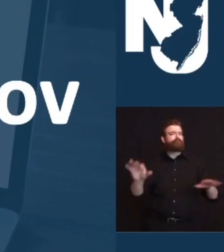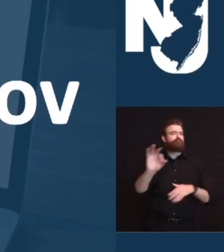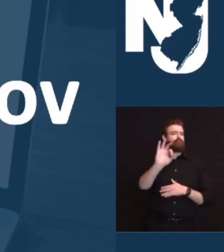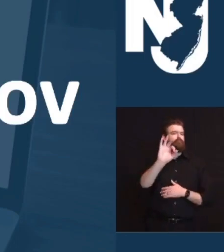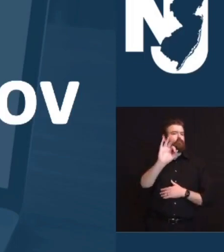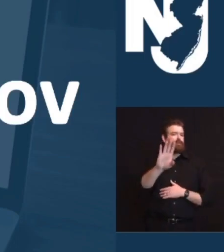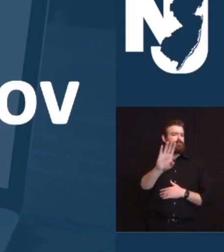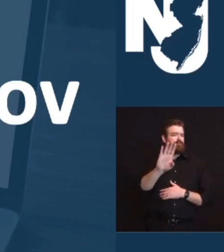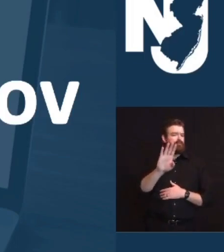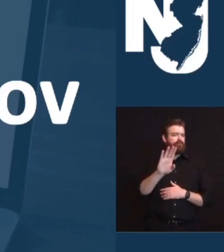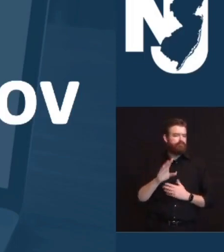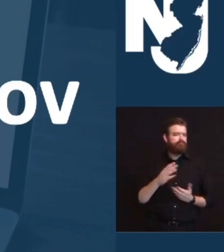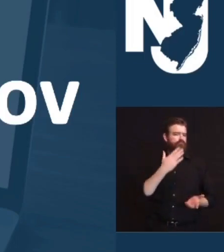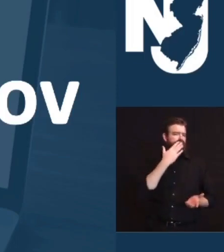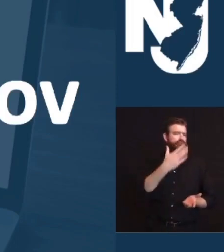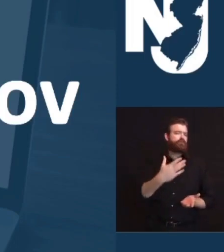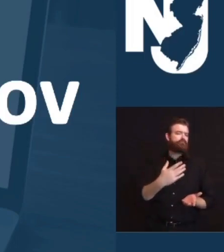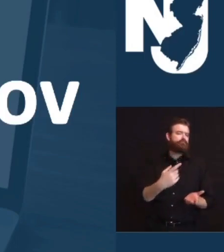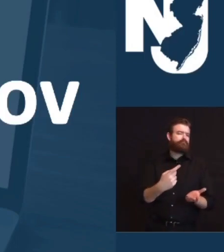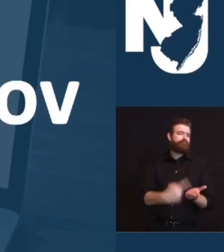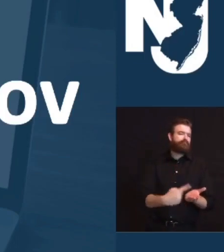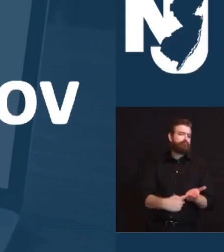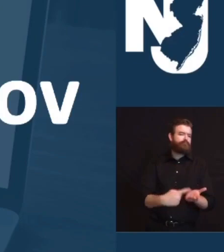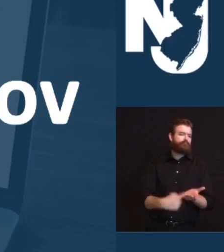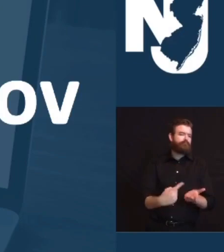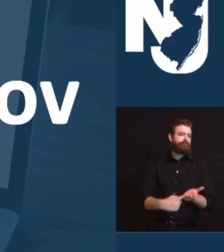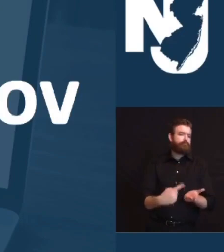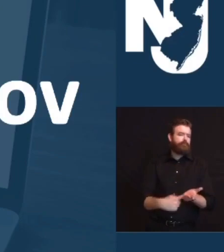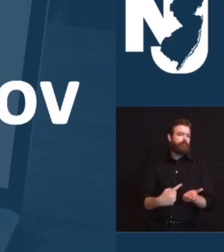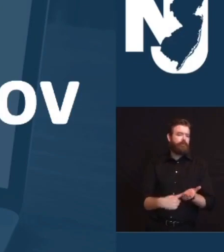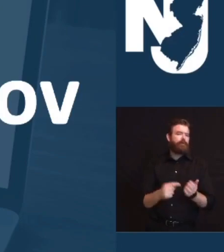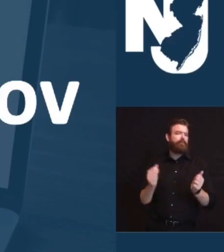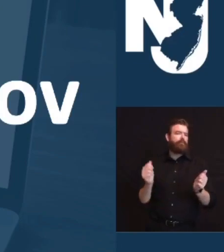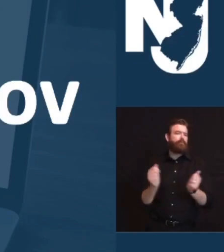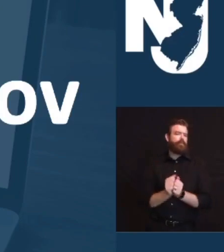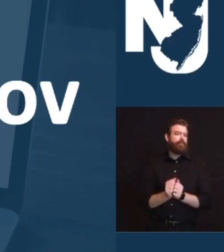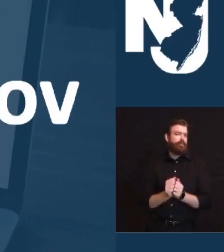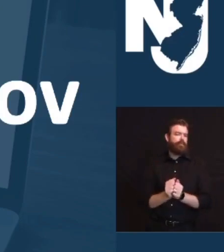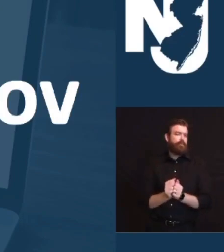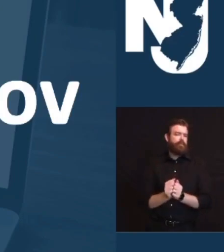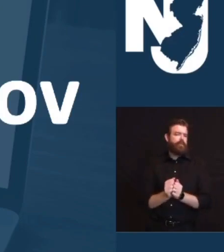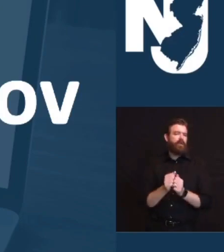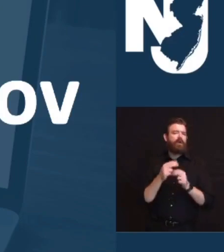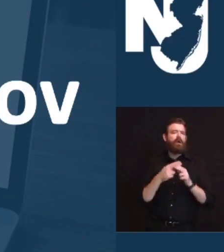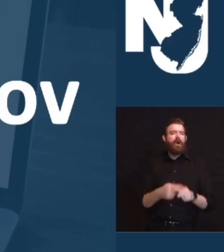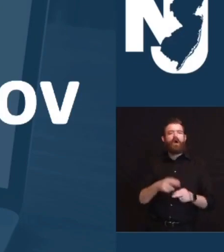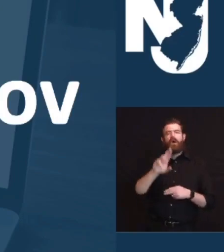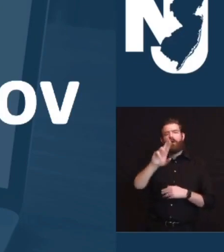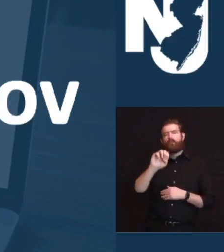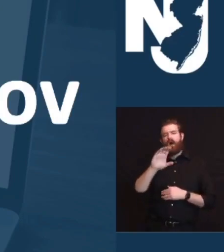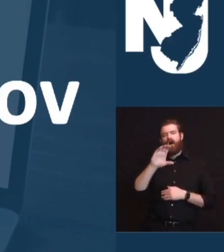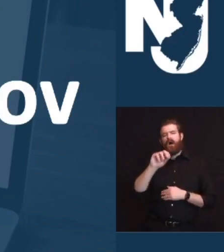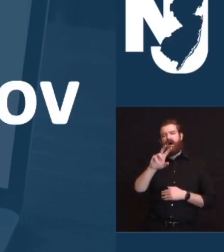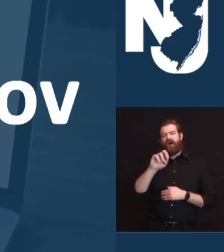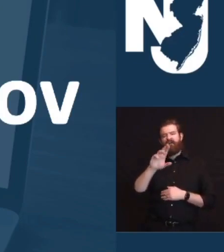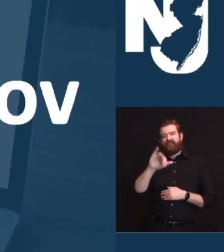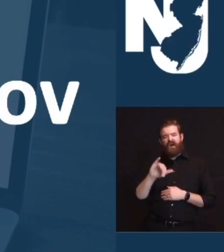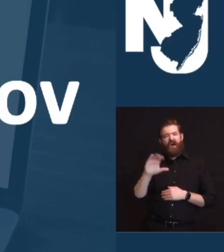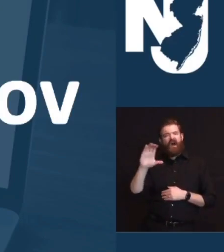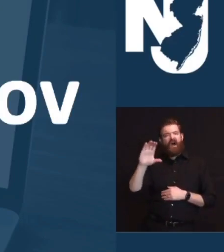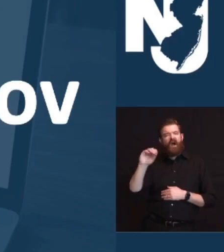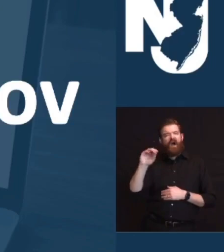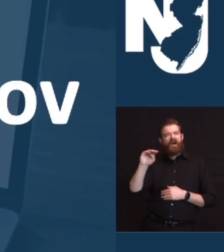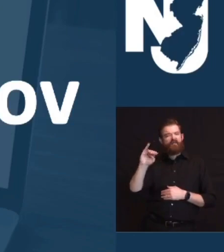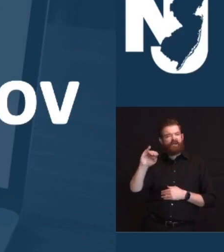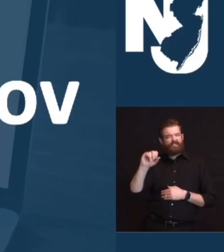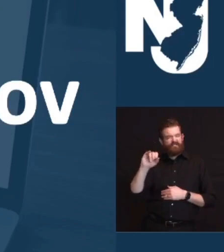our CEO Council, which sprung out of our Restart and Recovery Commission. The commission is chaired by Shirley Tillman, former president of